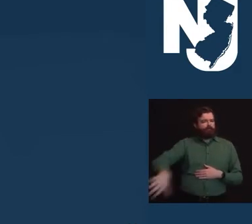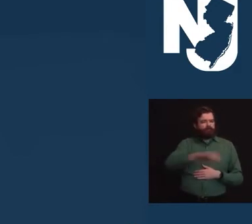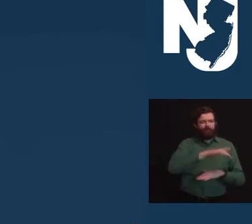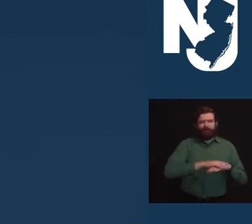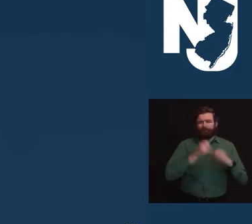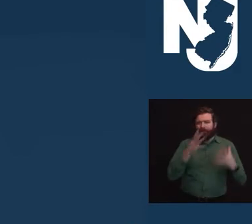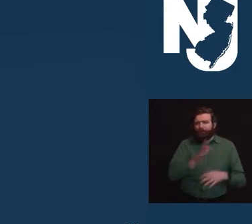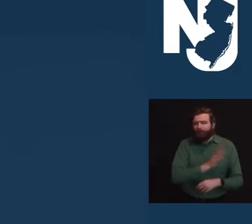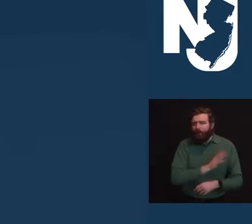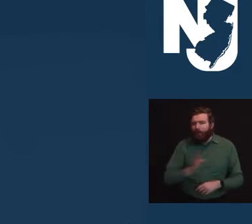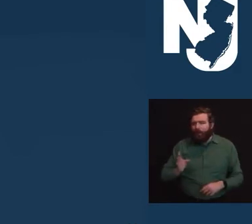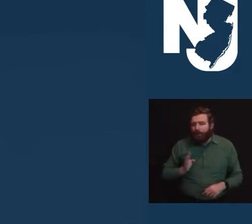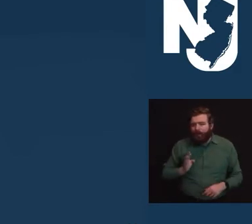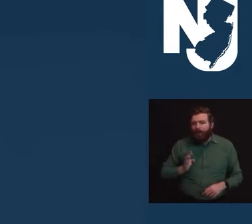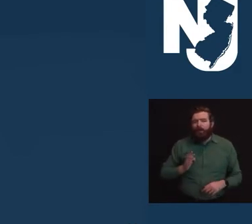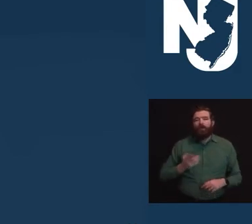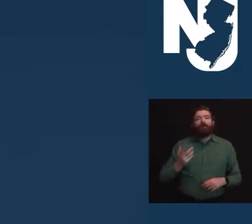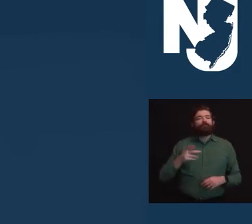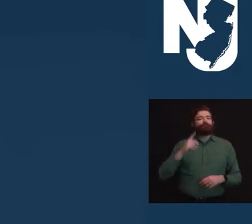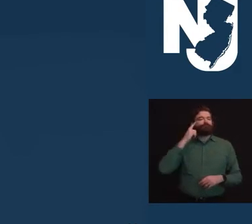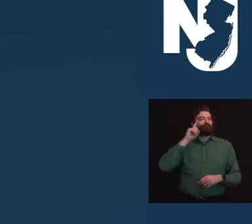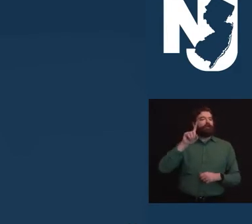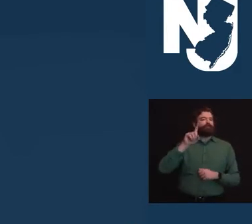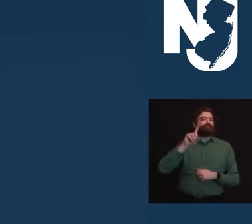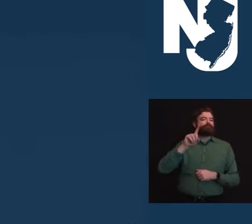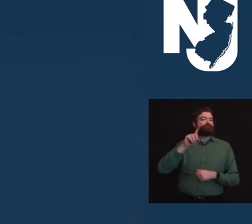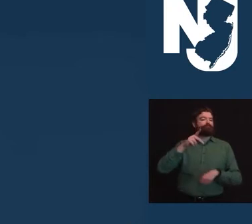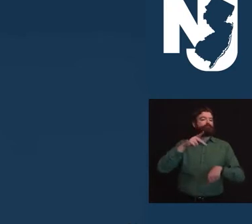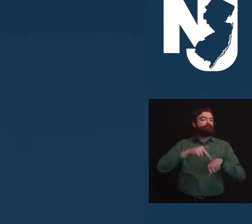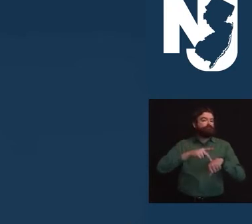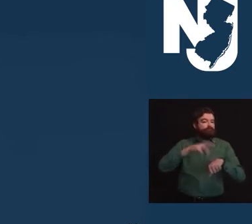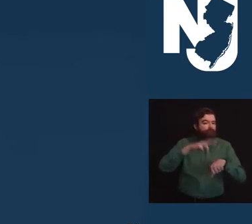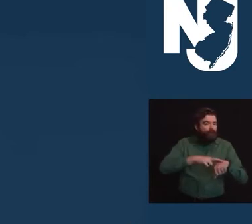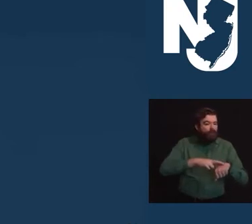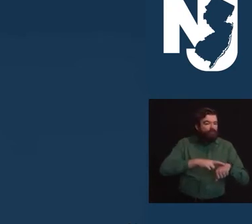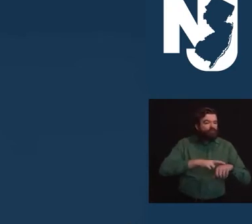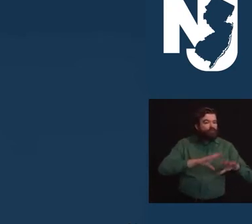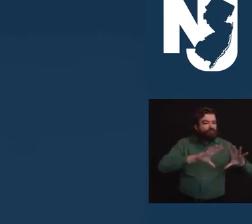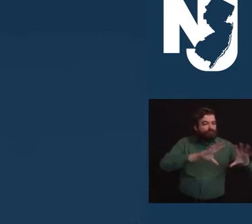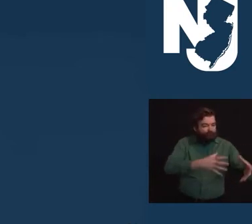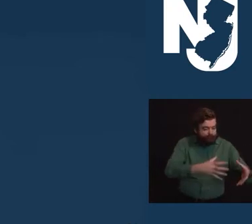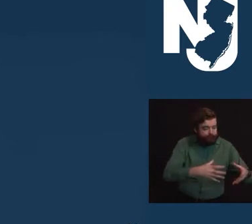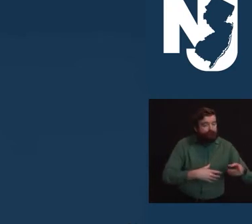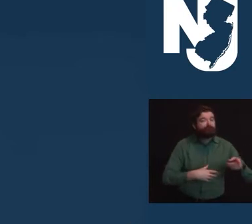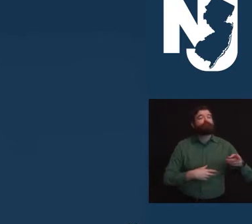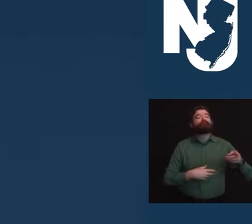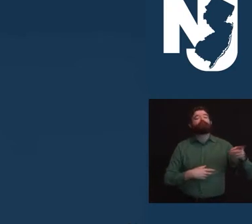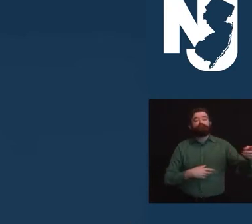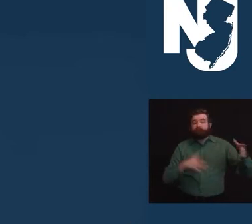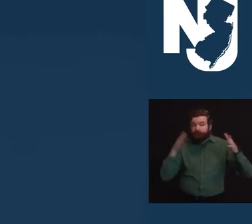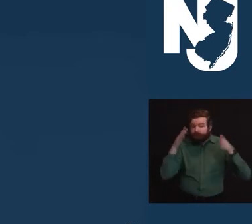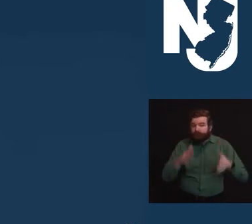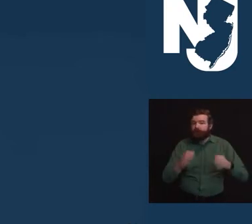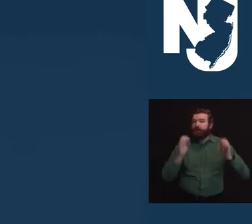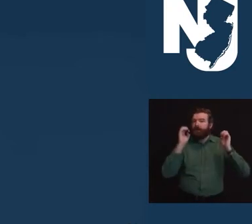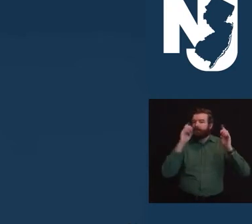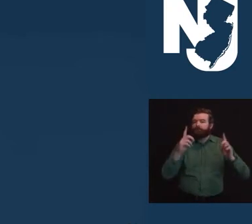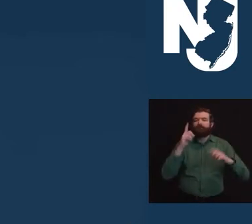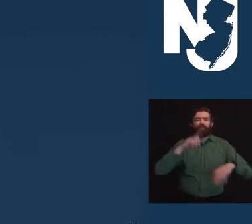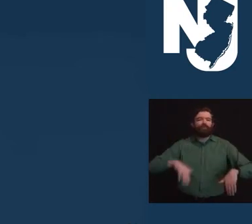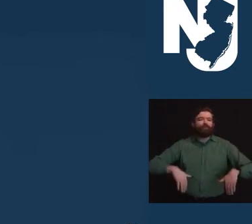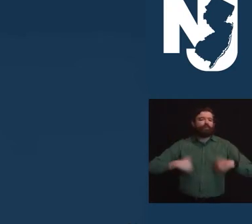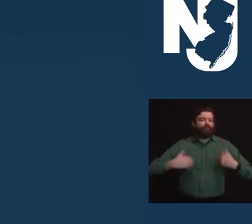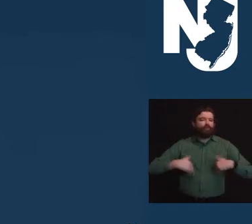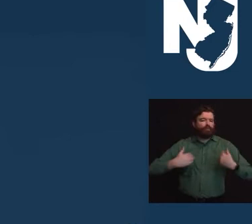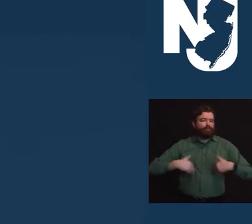Unity for Progress, a multi-service organization in Camden with a special focus on education and youth programs, the things